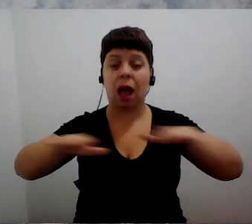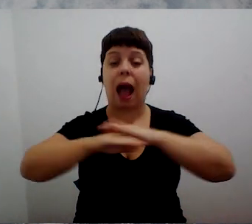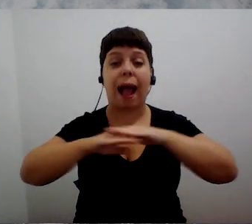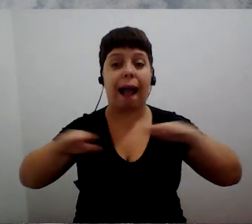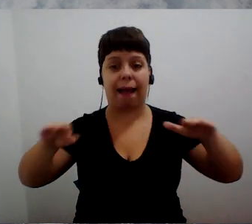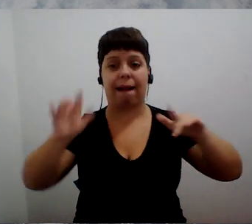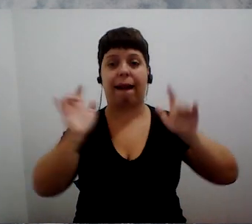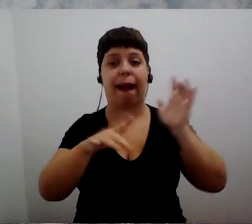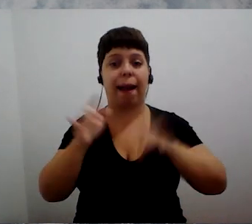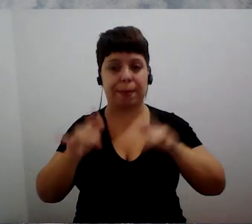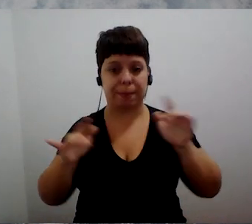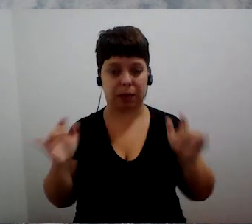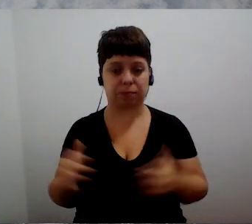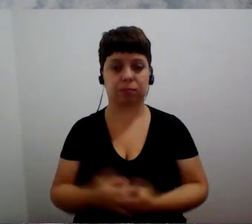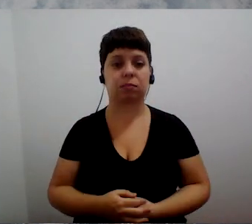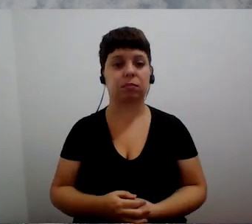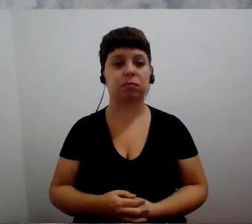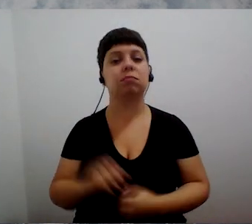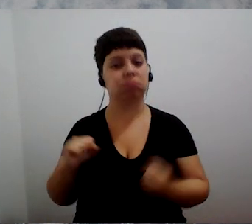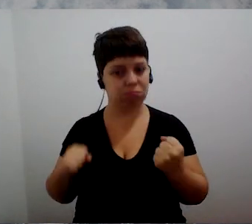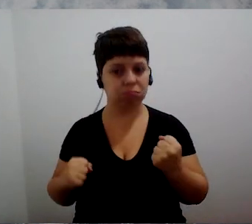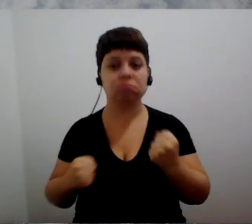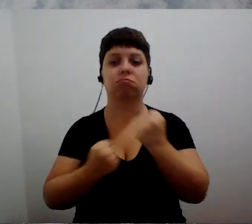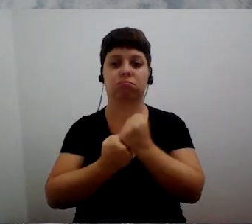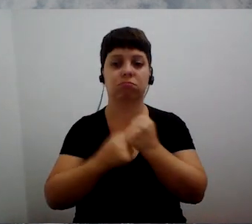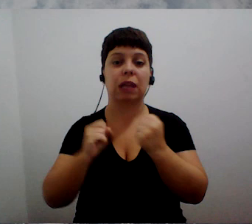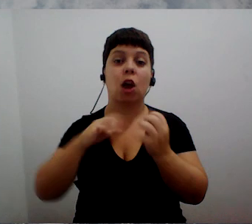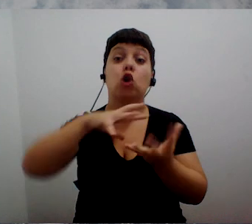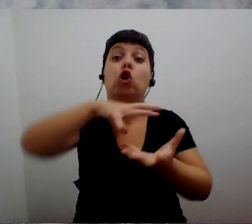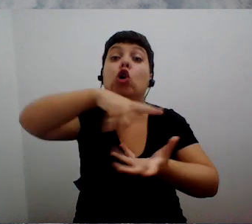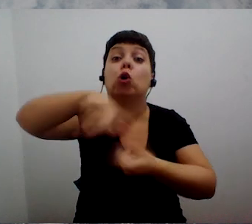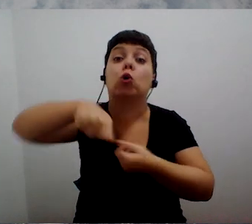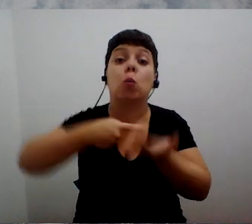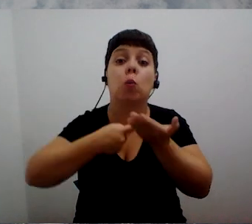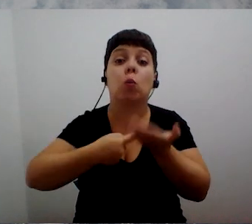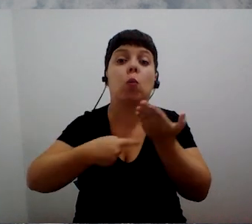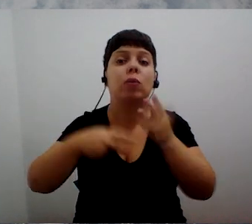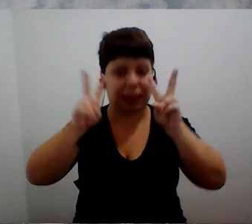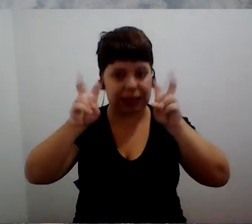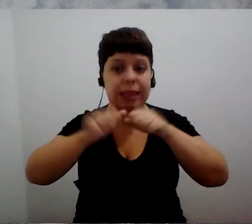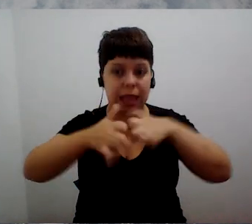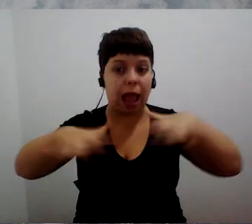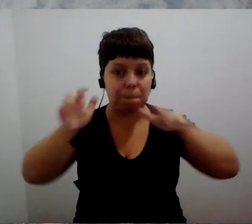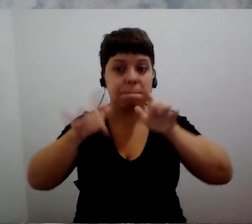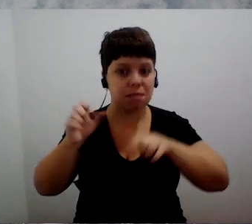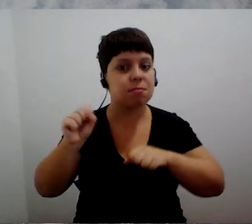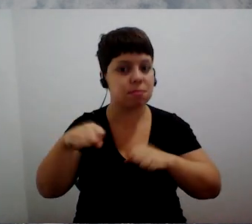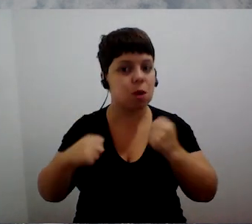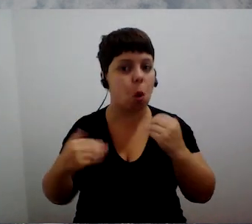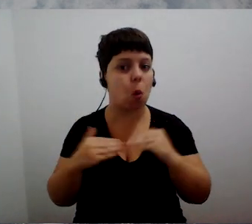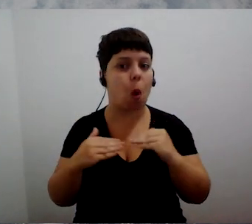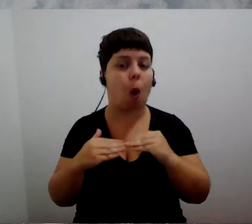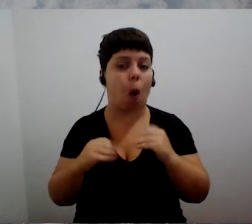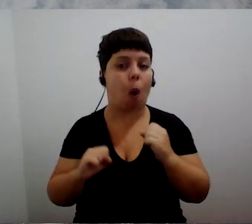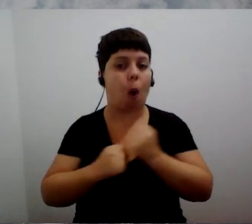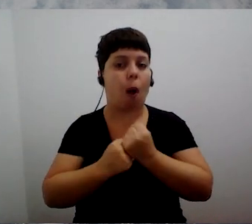the ambition of zero marine litter and plastic pollution. So we therefore support the initiative for a global